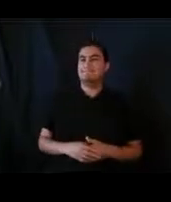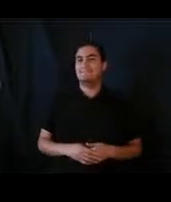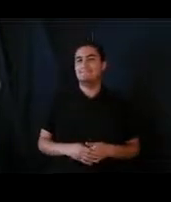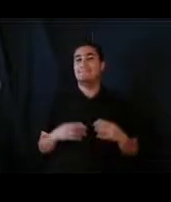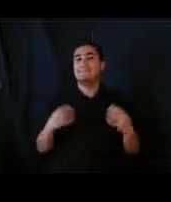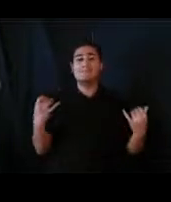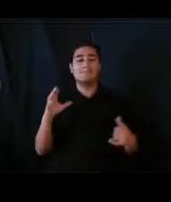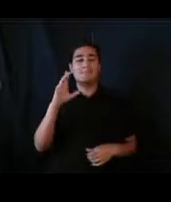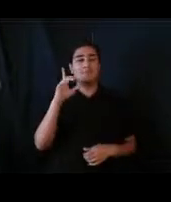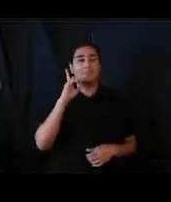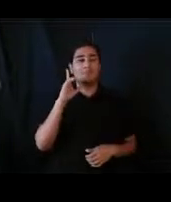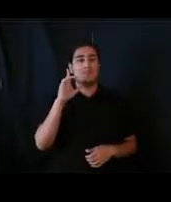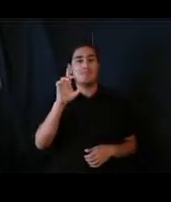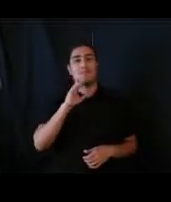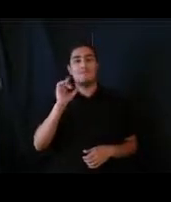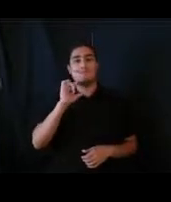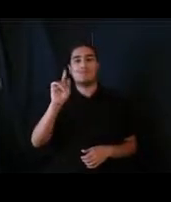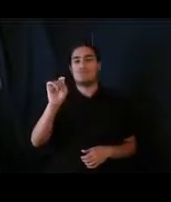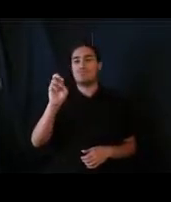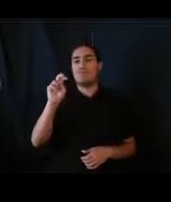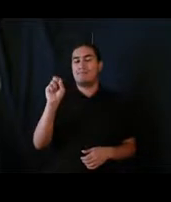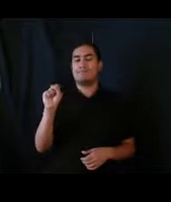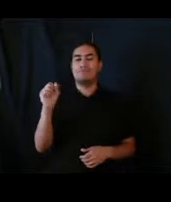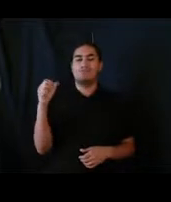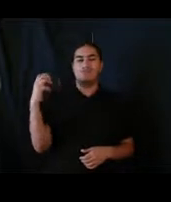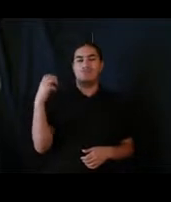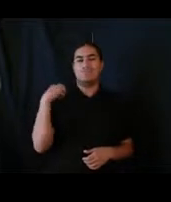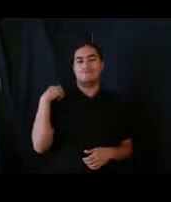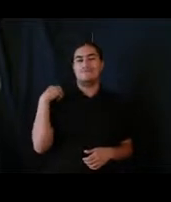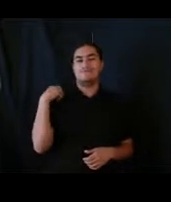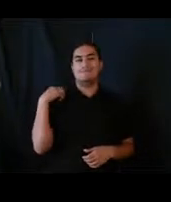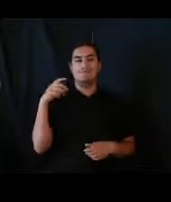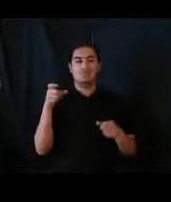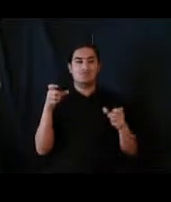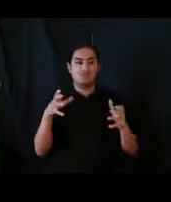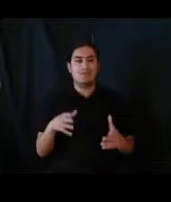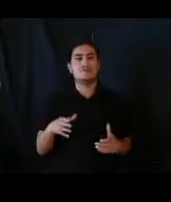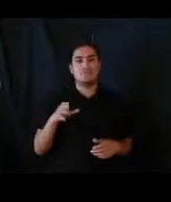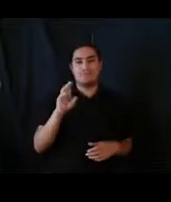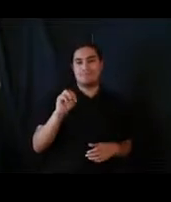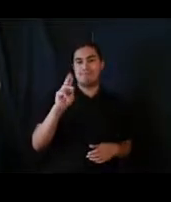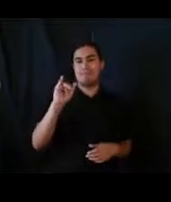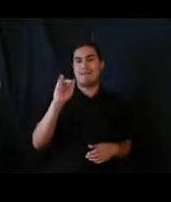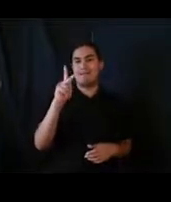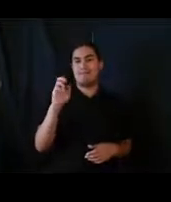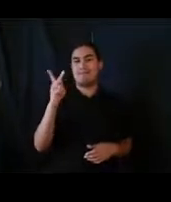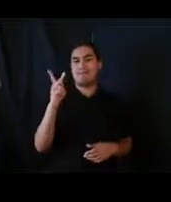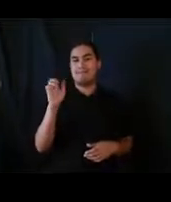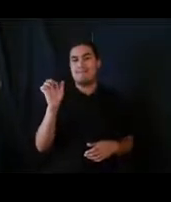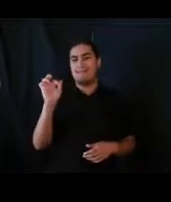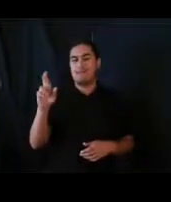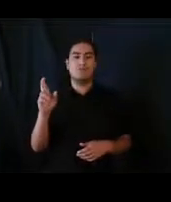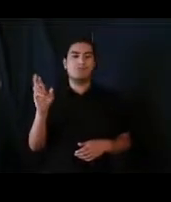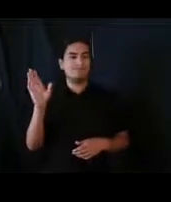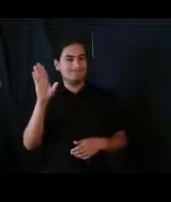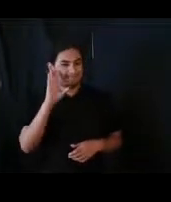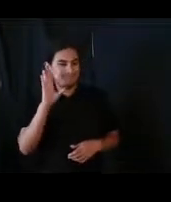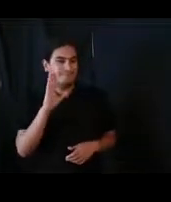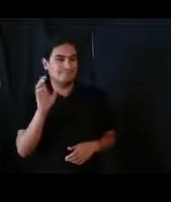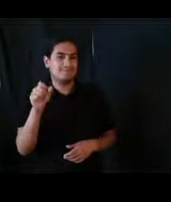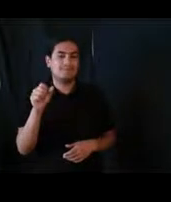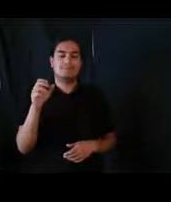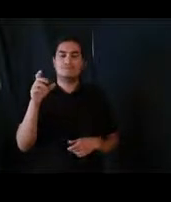now caltrans chief deputy director mike kiever yeah thank you chair eager um director tavares is not able to make